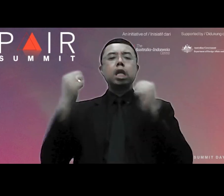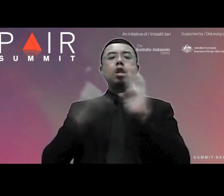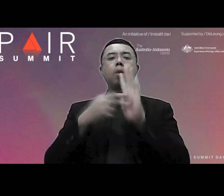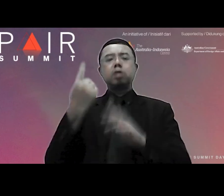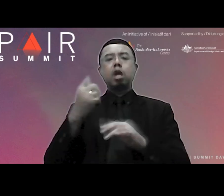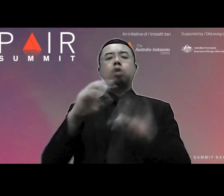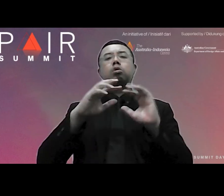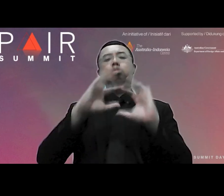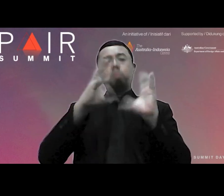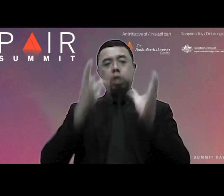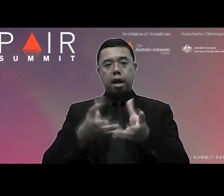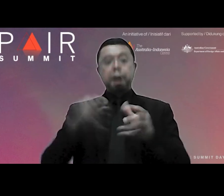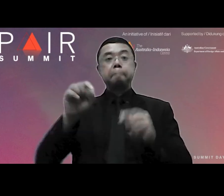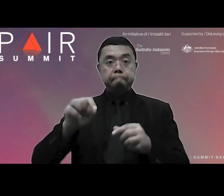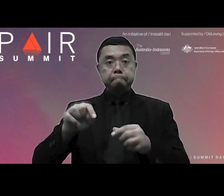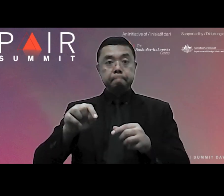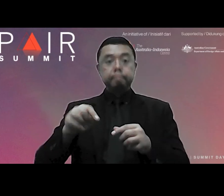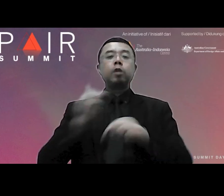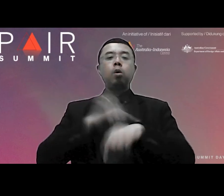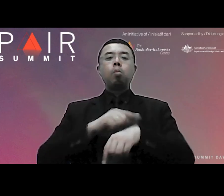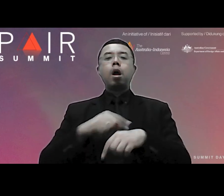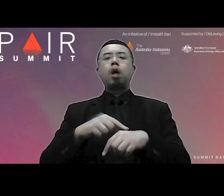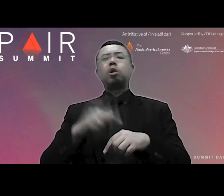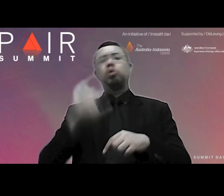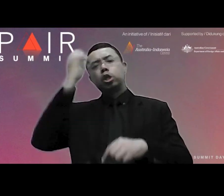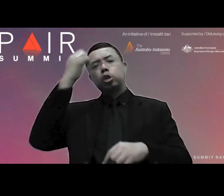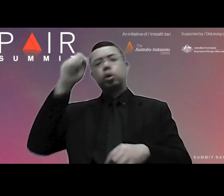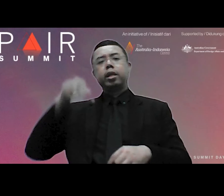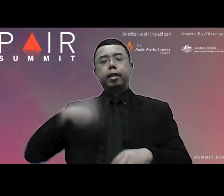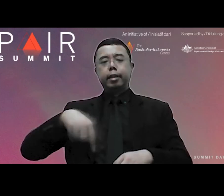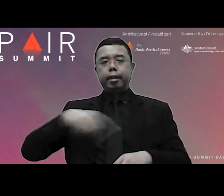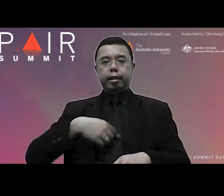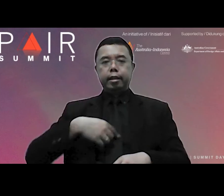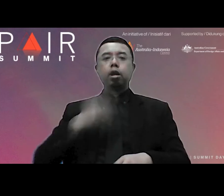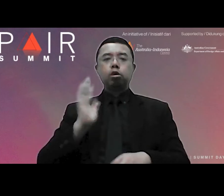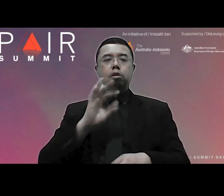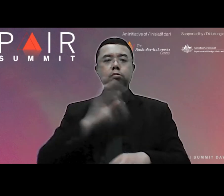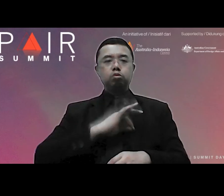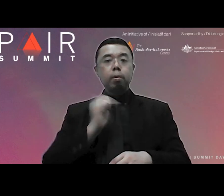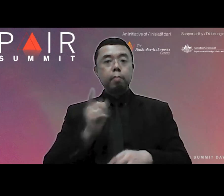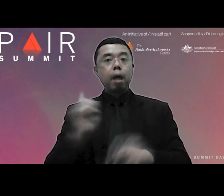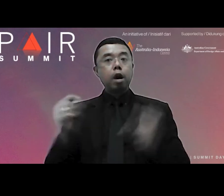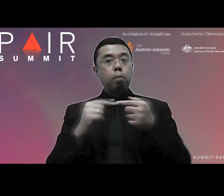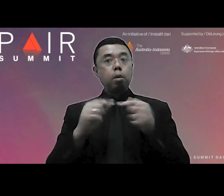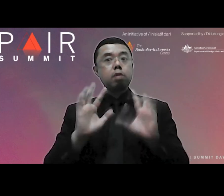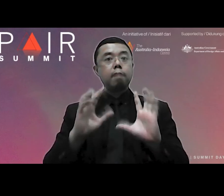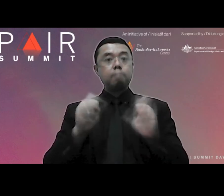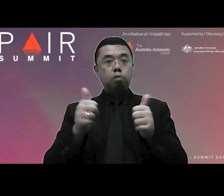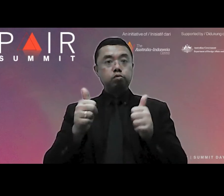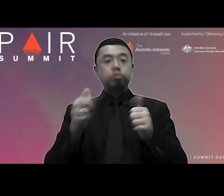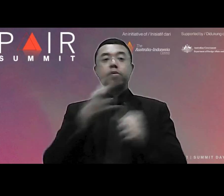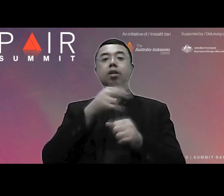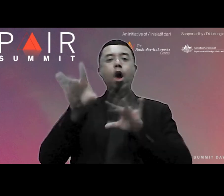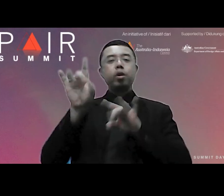times, I think we are very fortunate that the strong ties between Australia and Indonesia mean we're in a very good position